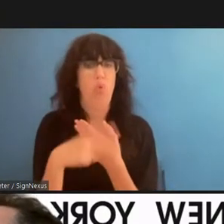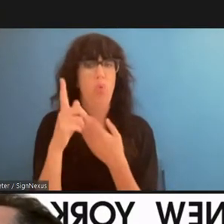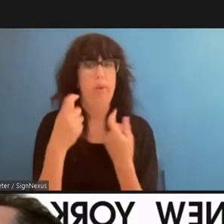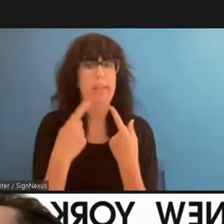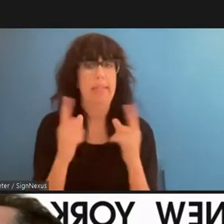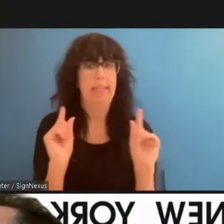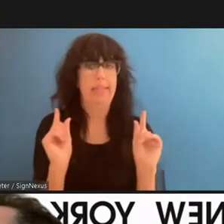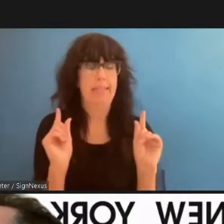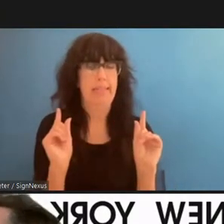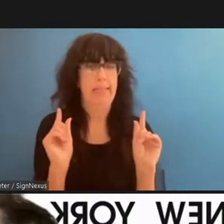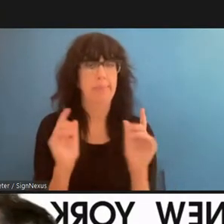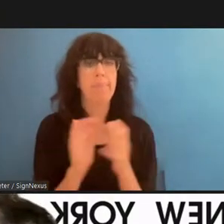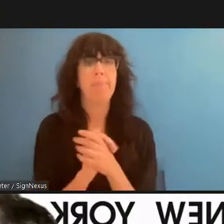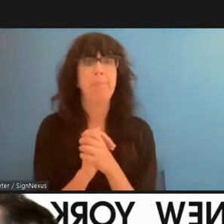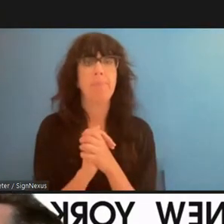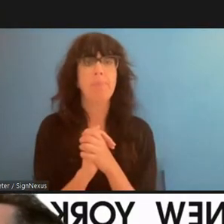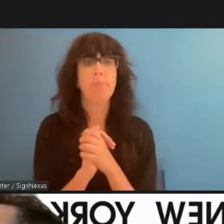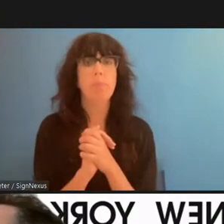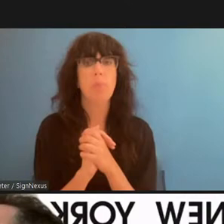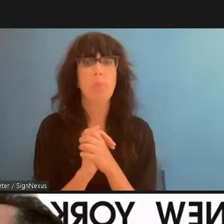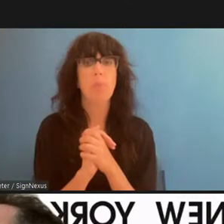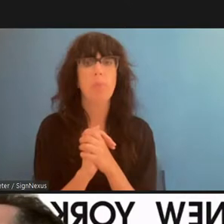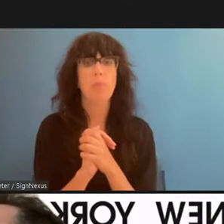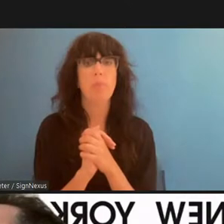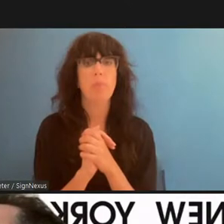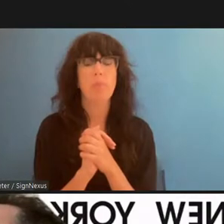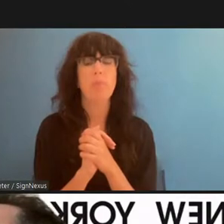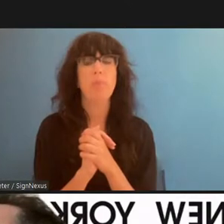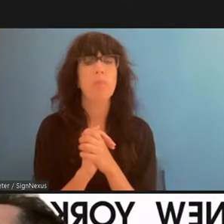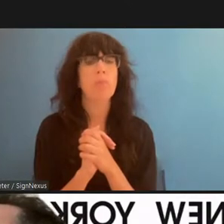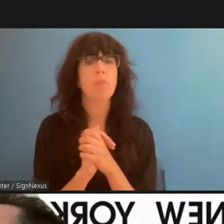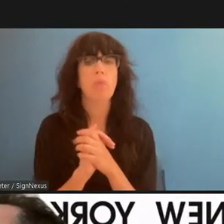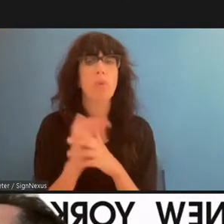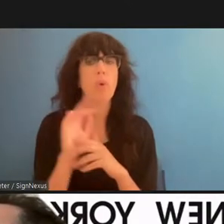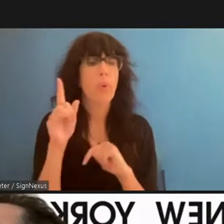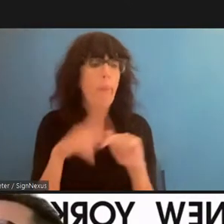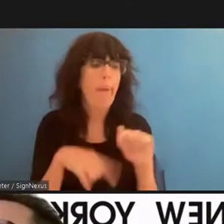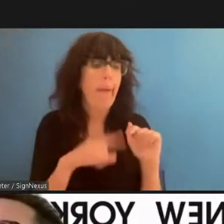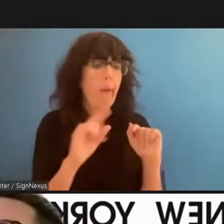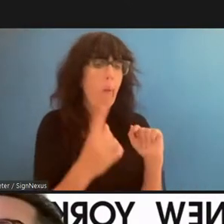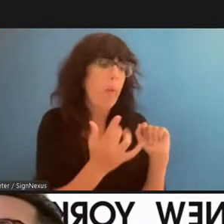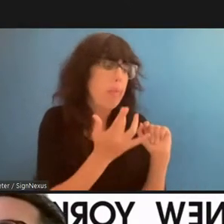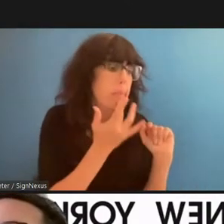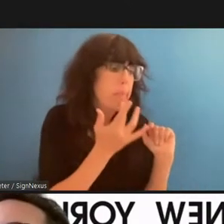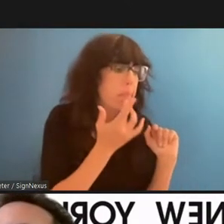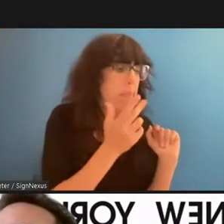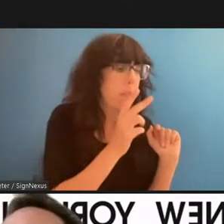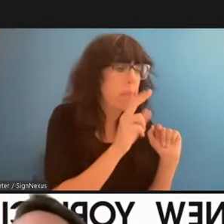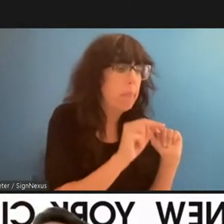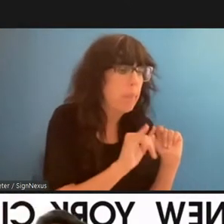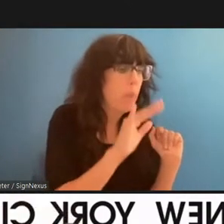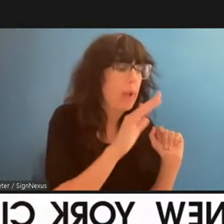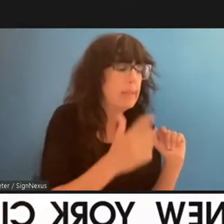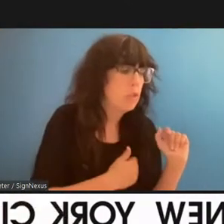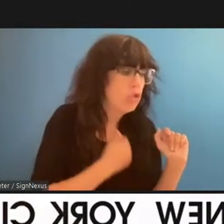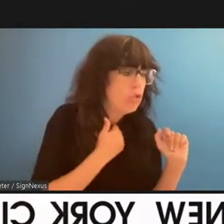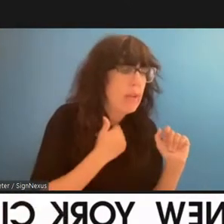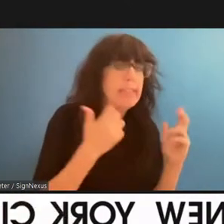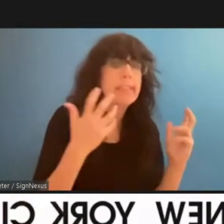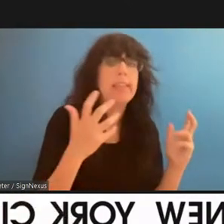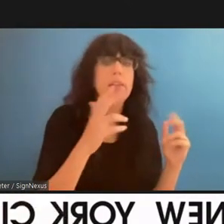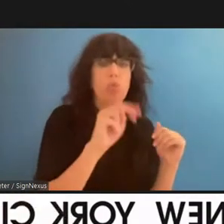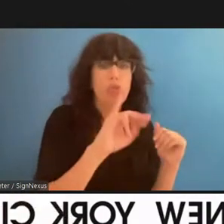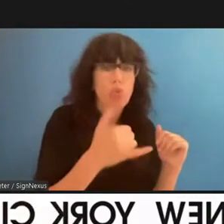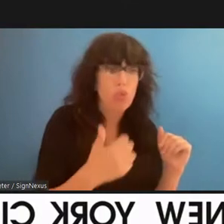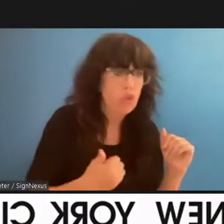be there can be no reference given to new york city or new jersey residents that aren't also given